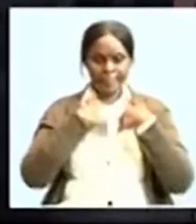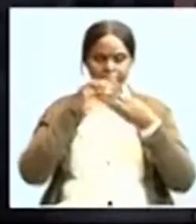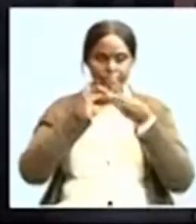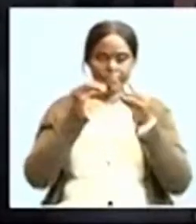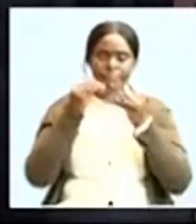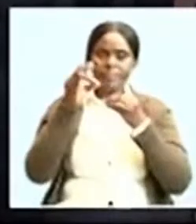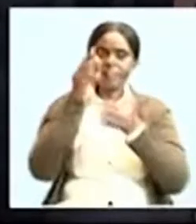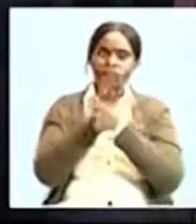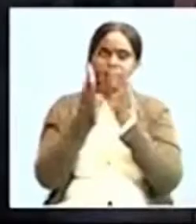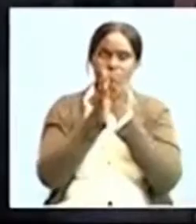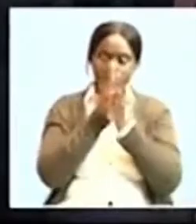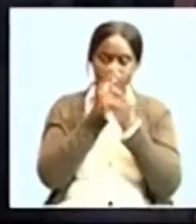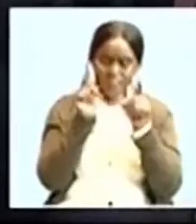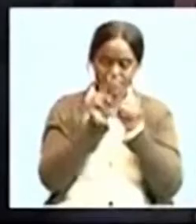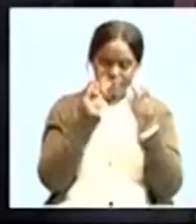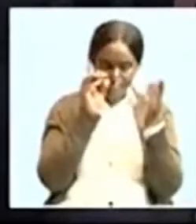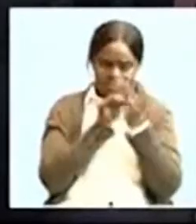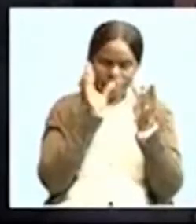contractors associated